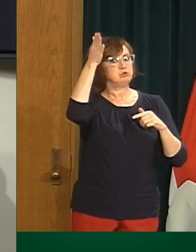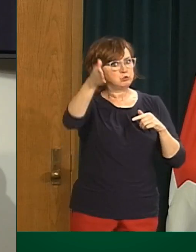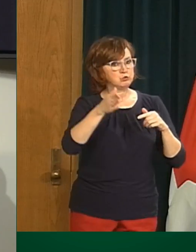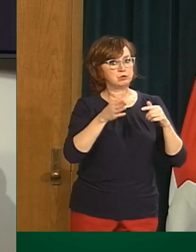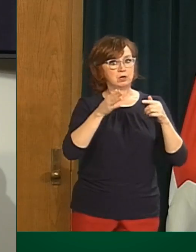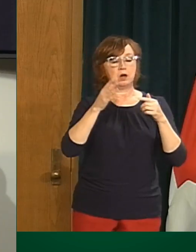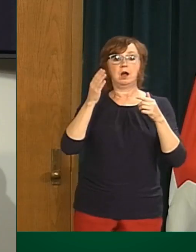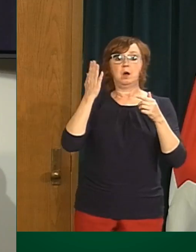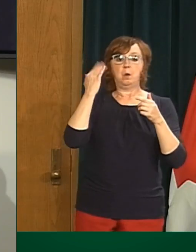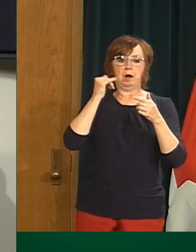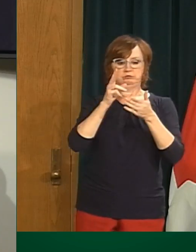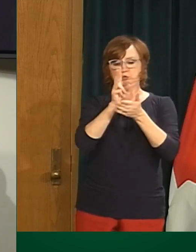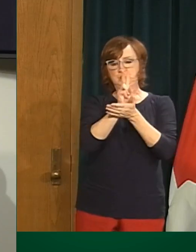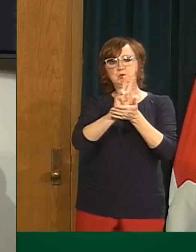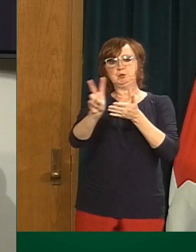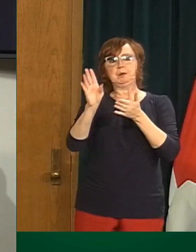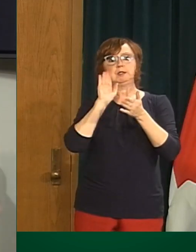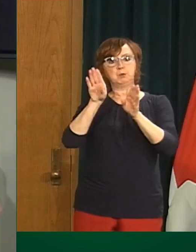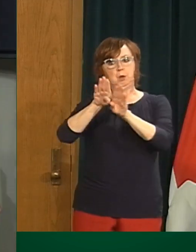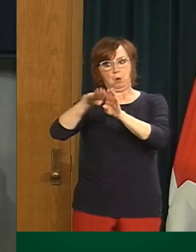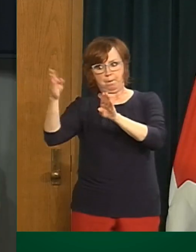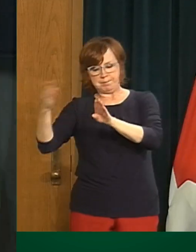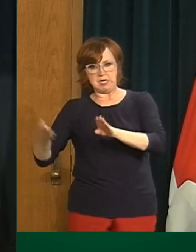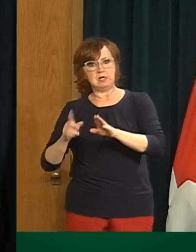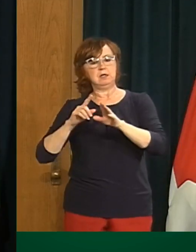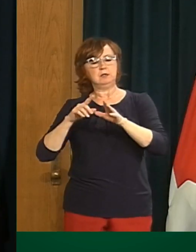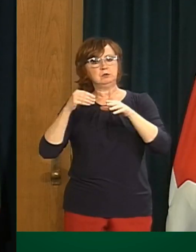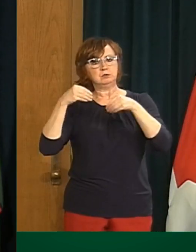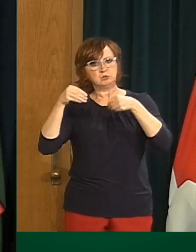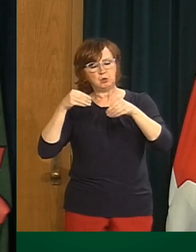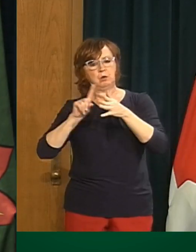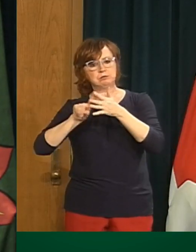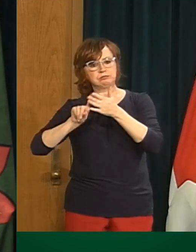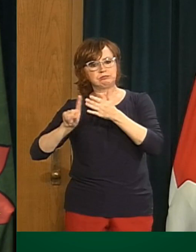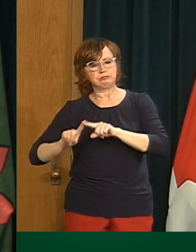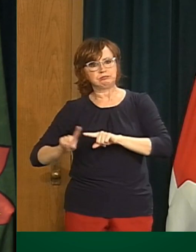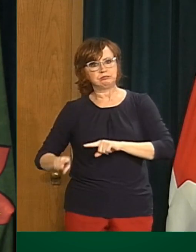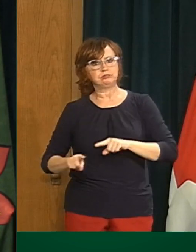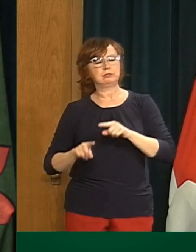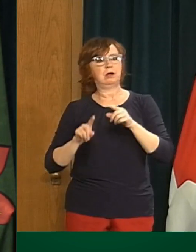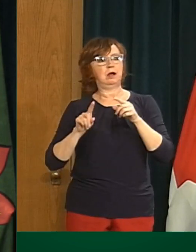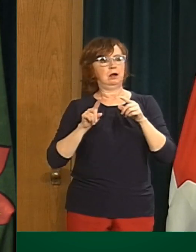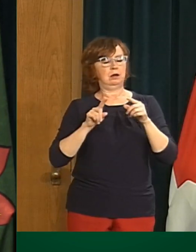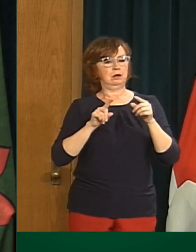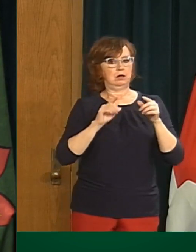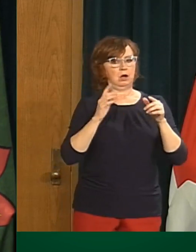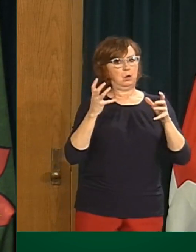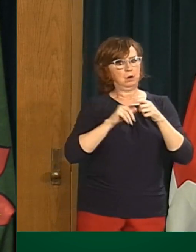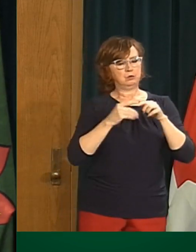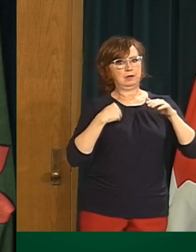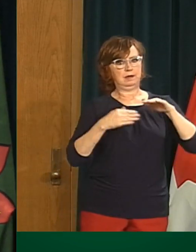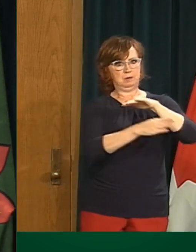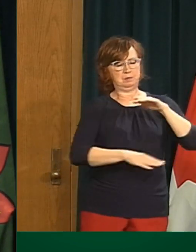let Dr. Shahab speak to that. I would just make the opening comments that the testing numbers that we have the capacity for 1,500